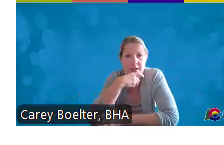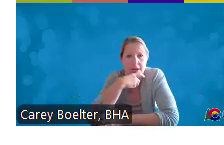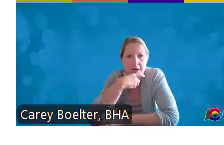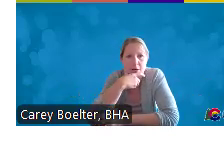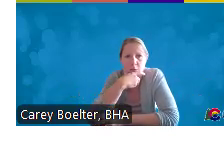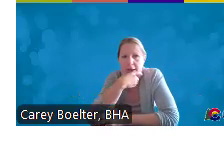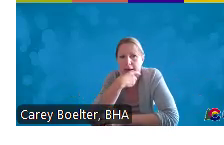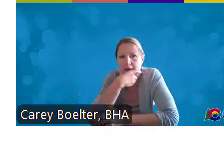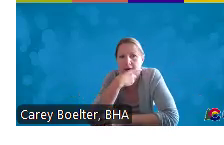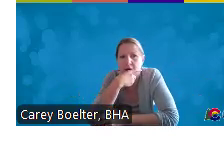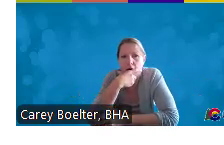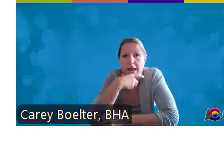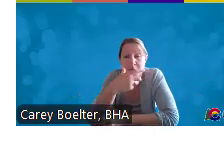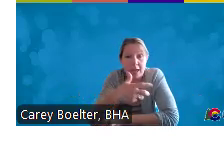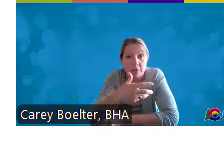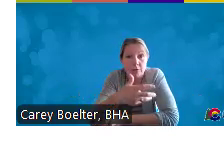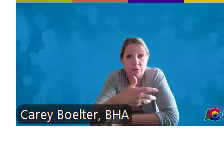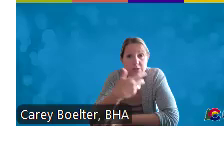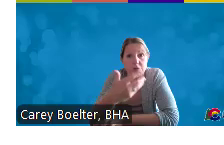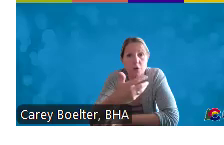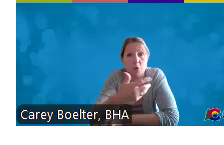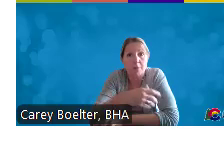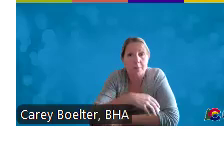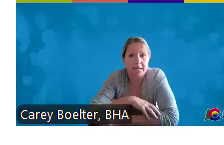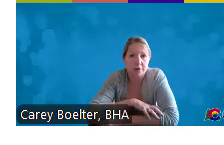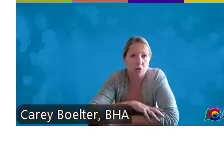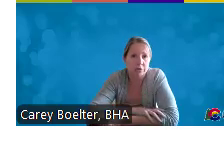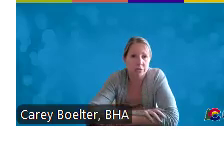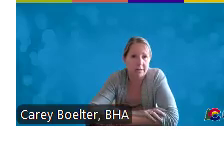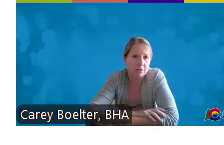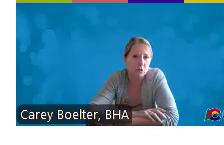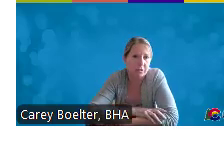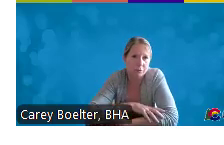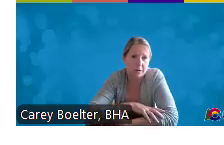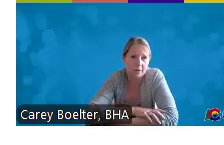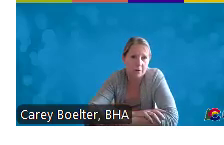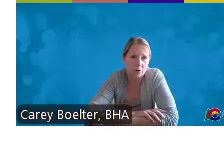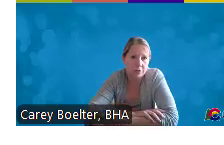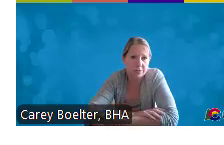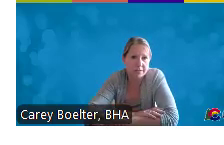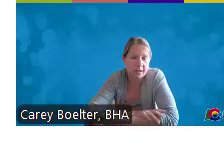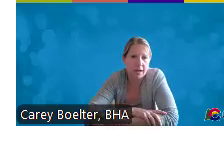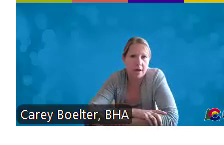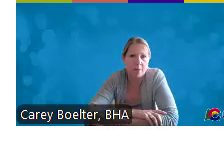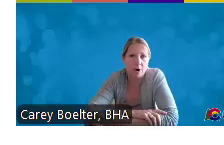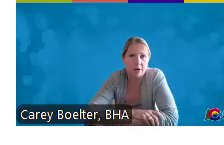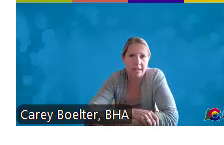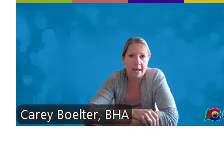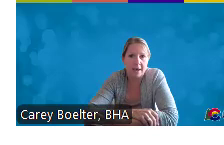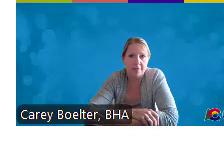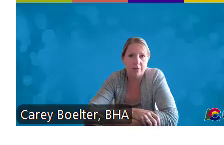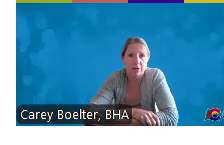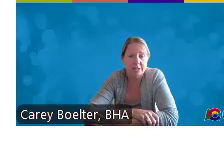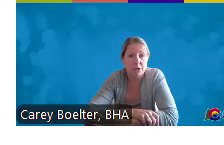courses. We had APA reviews. So many of our courses right now, 23 of our courses